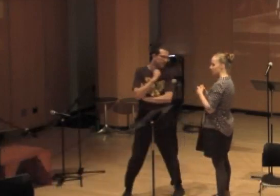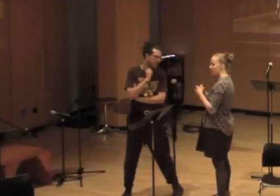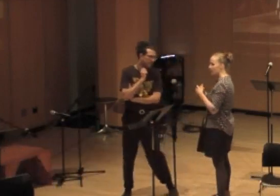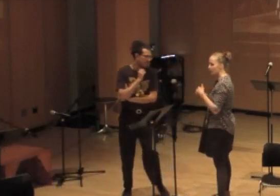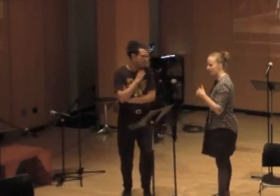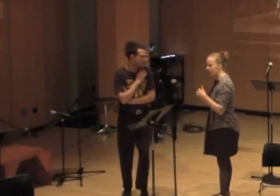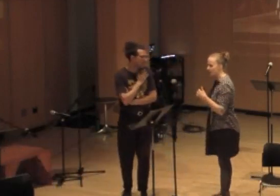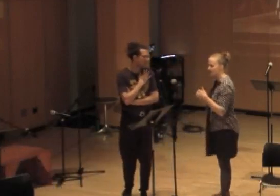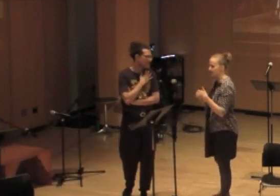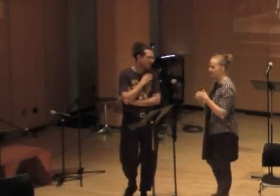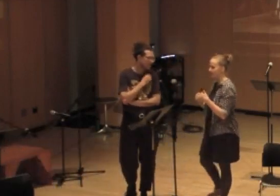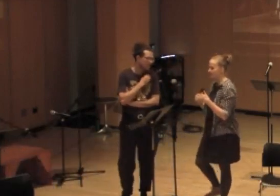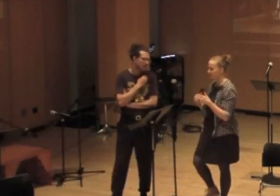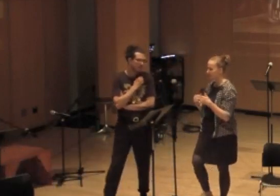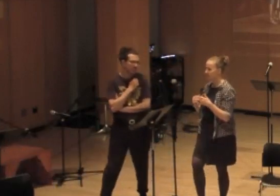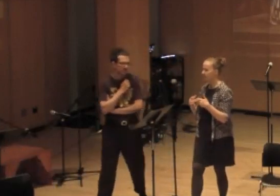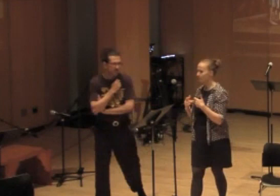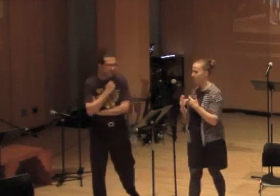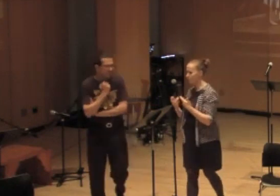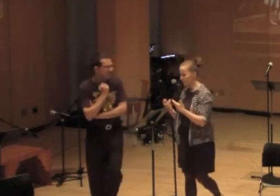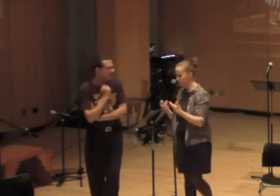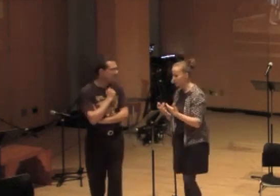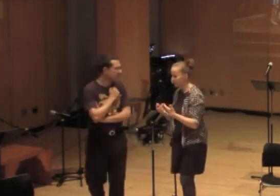s for